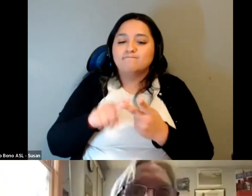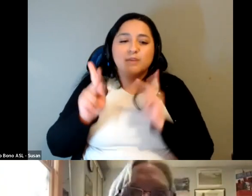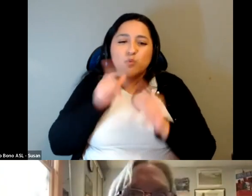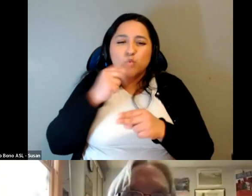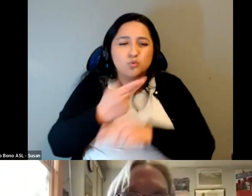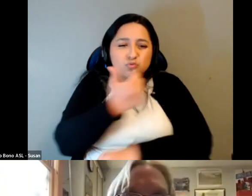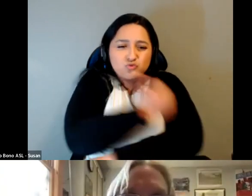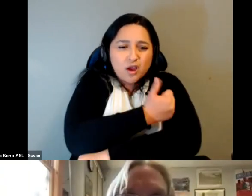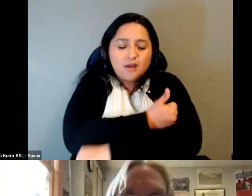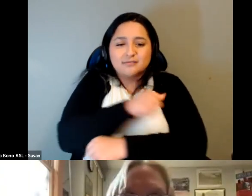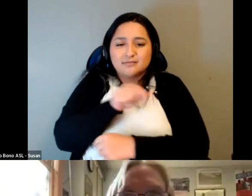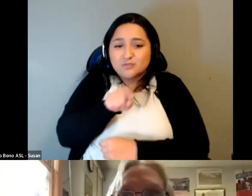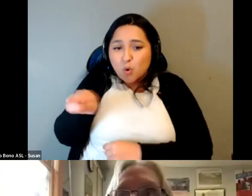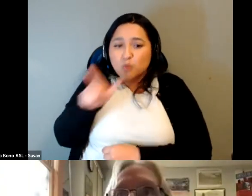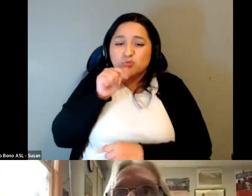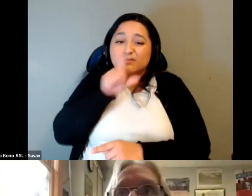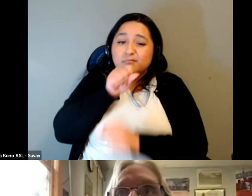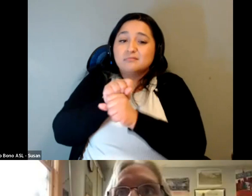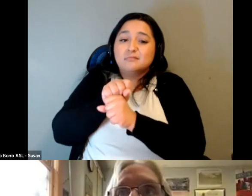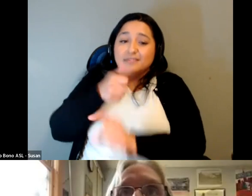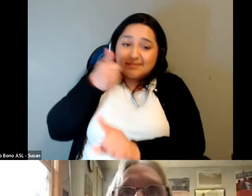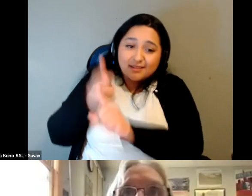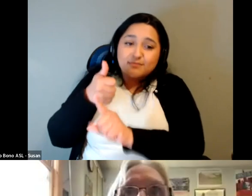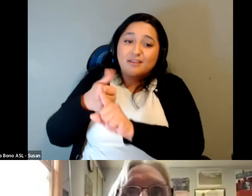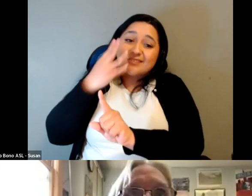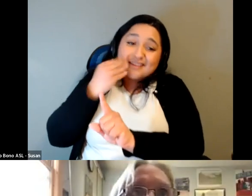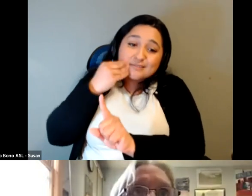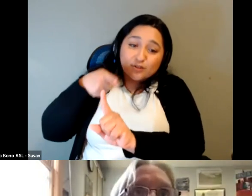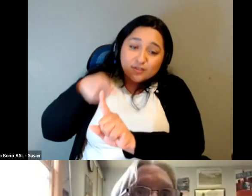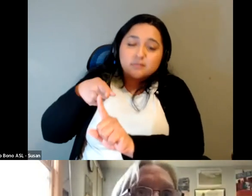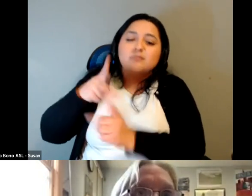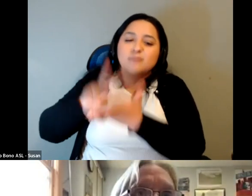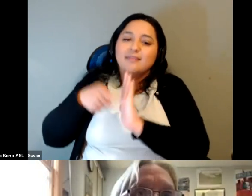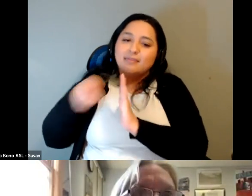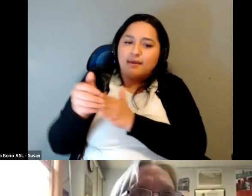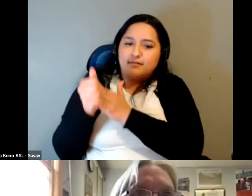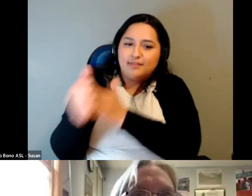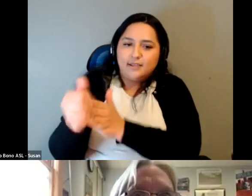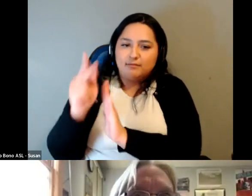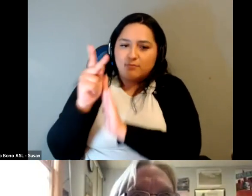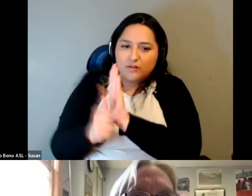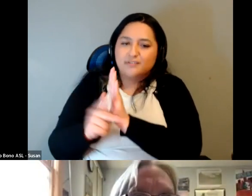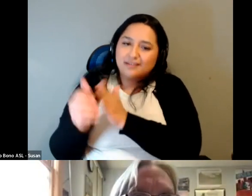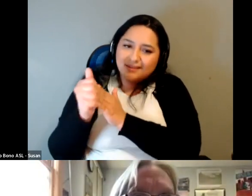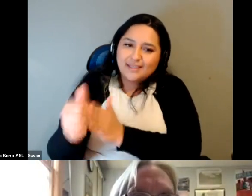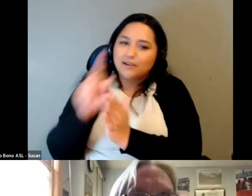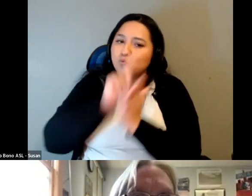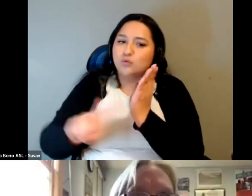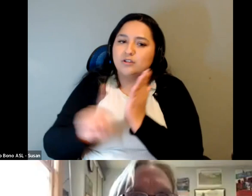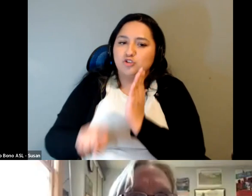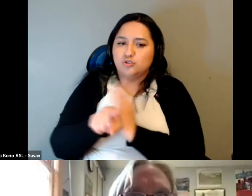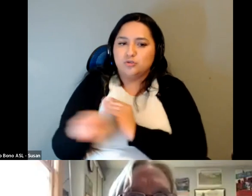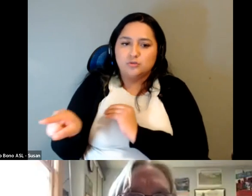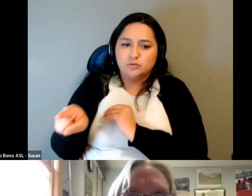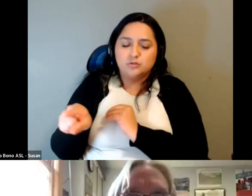problem best, who are closest to the issue, should be the ones driving policy, driving research agendas, right? And that's why I hope people do check